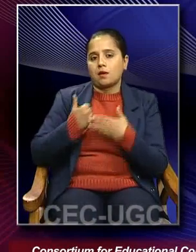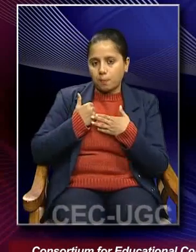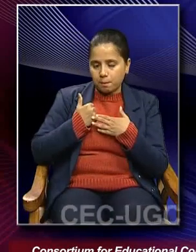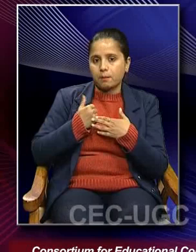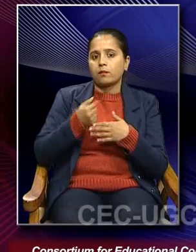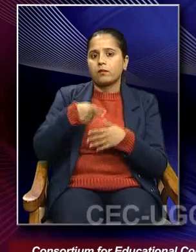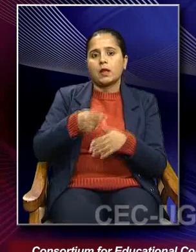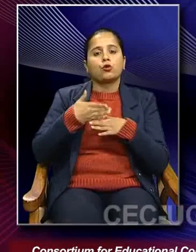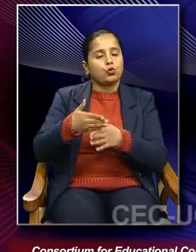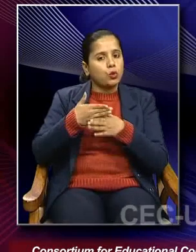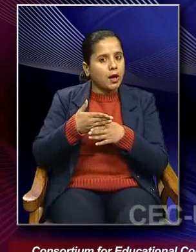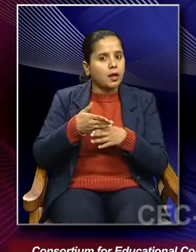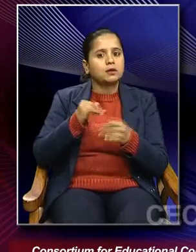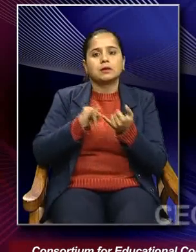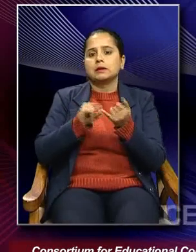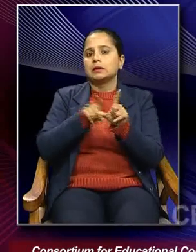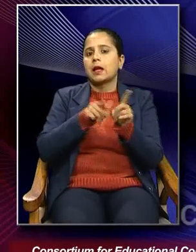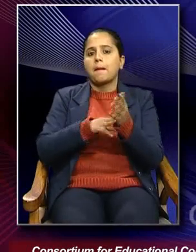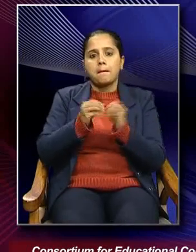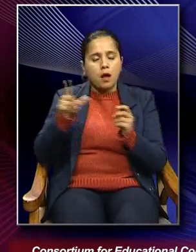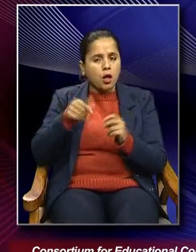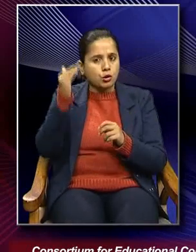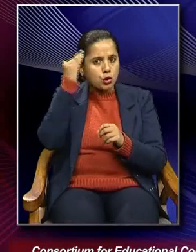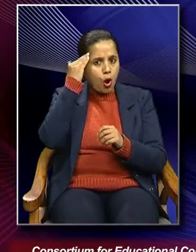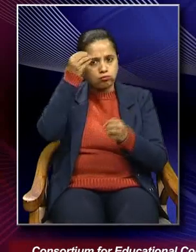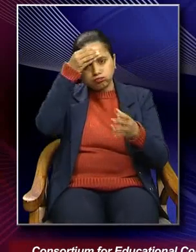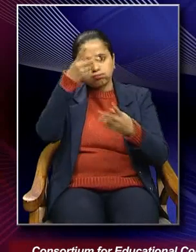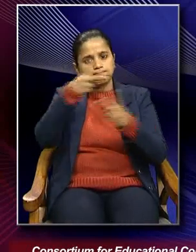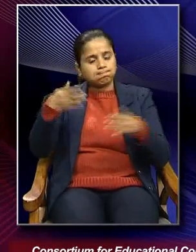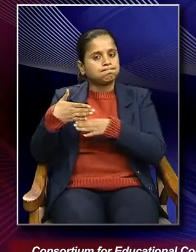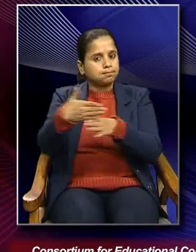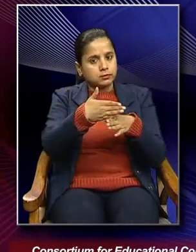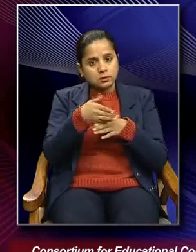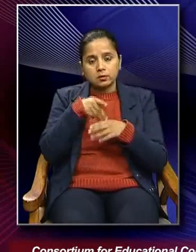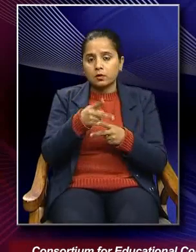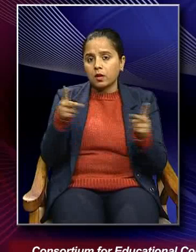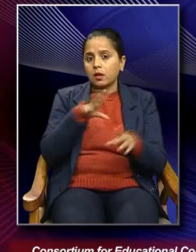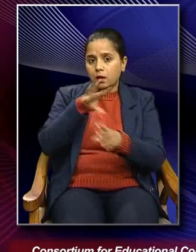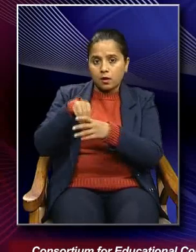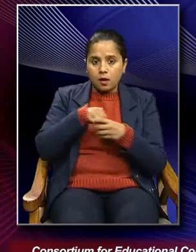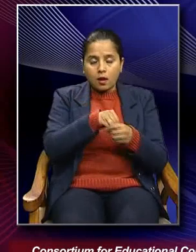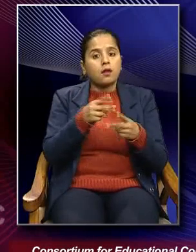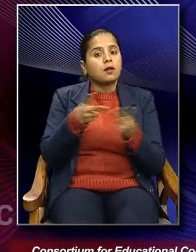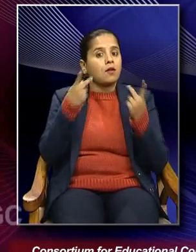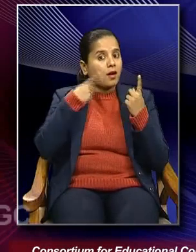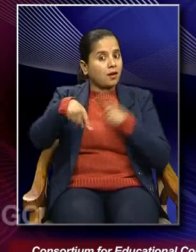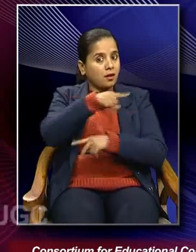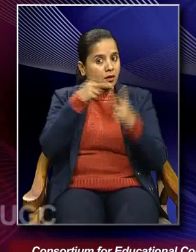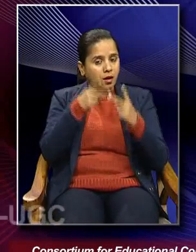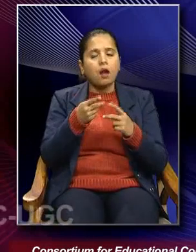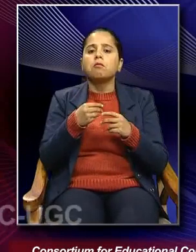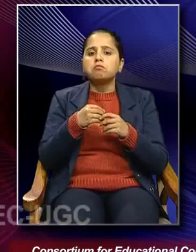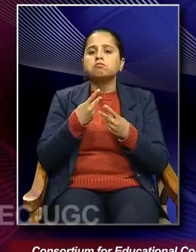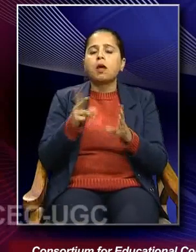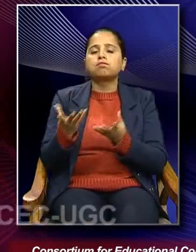create shared symbols and stock of knowledge. And participation in these things inherently